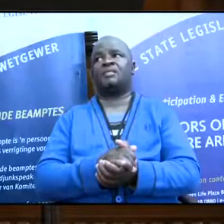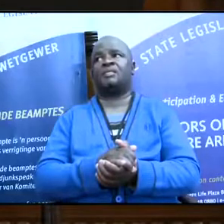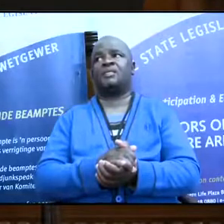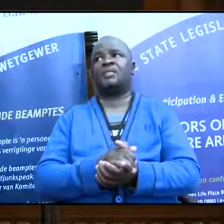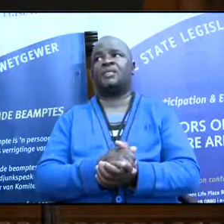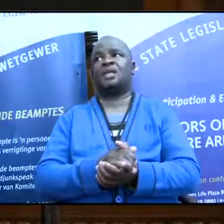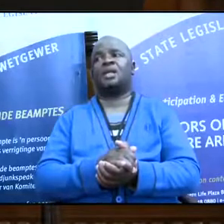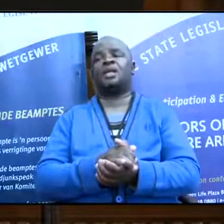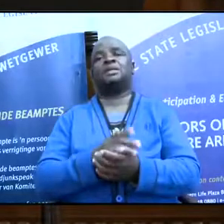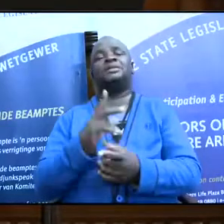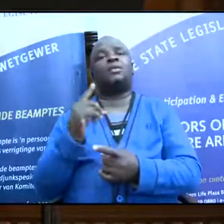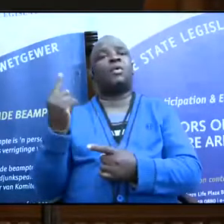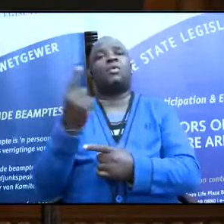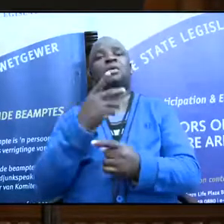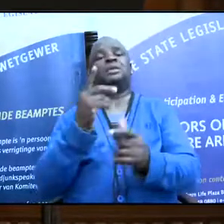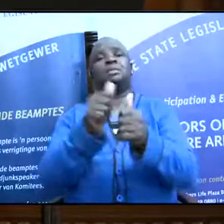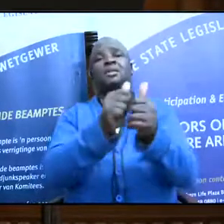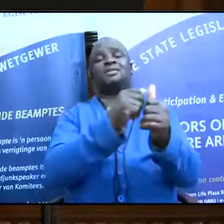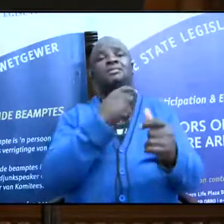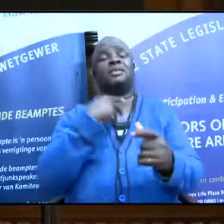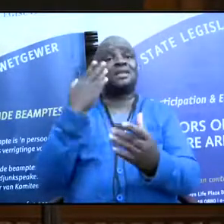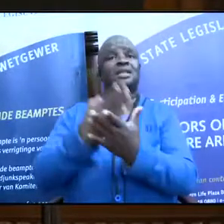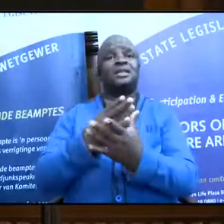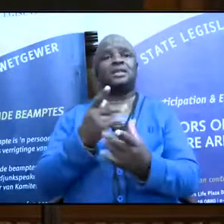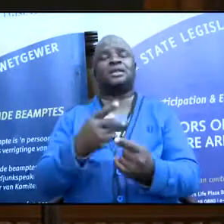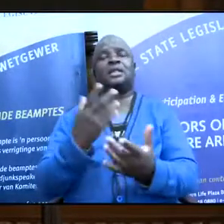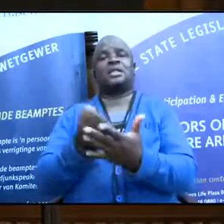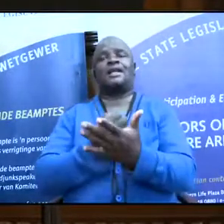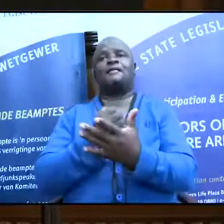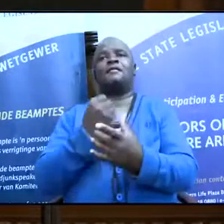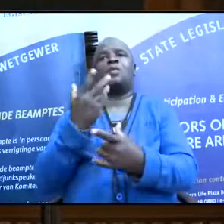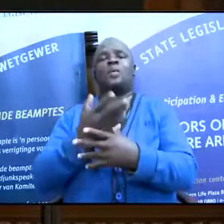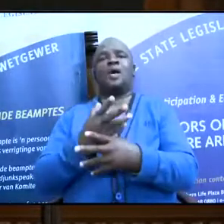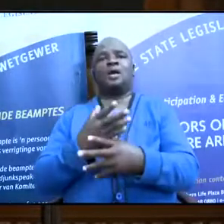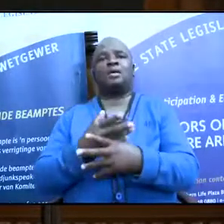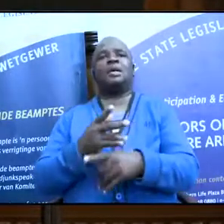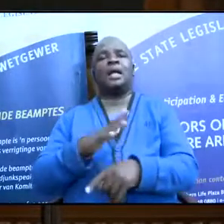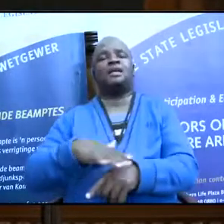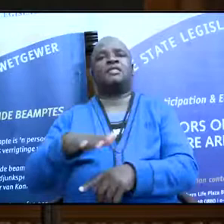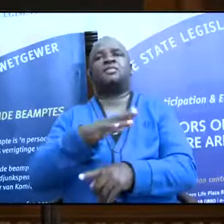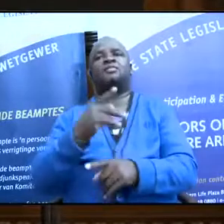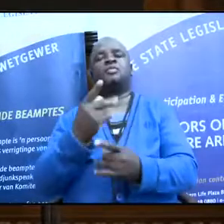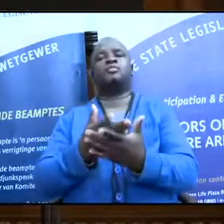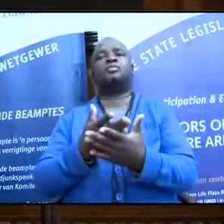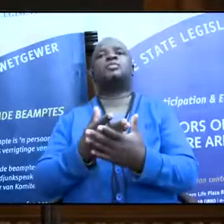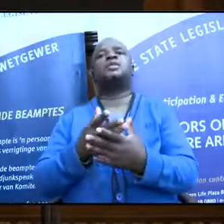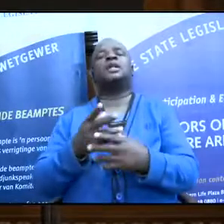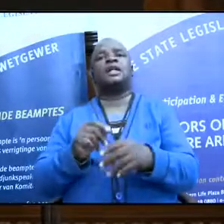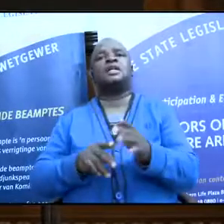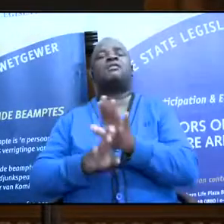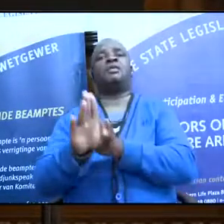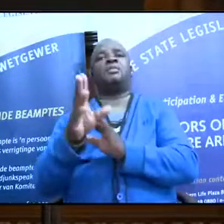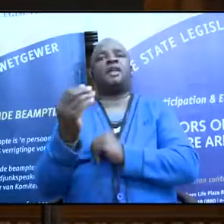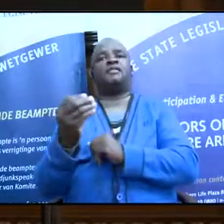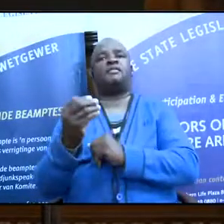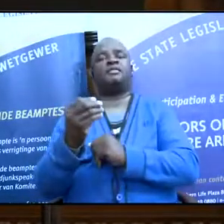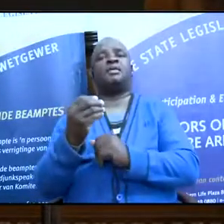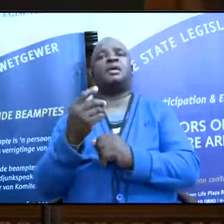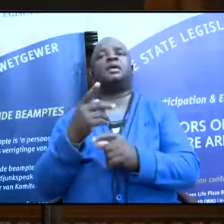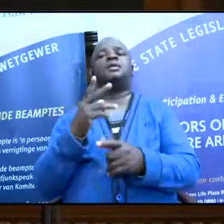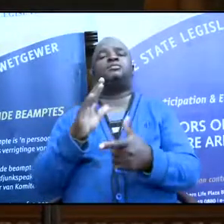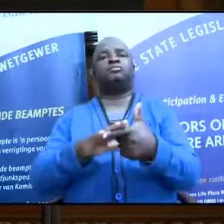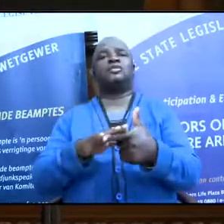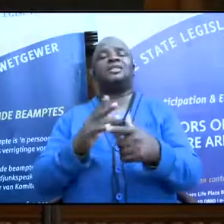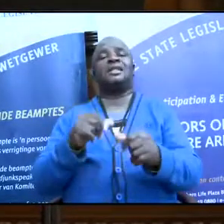the safe working conditions that are developmental and enriching to all ensuring stability